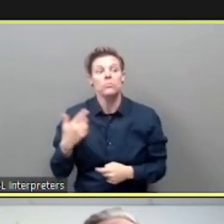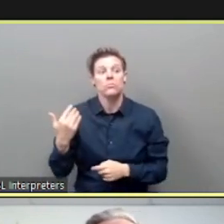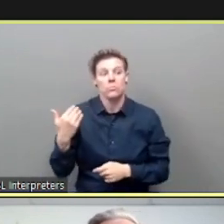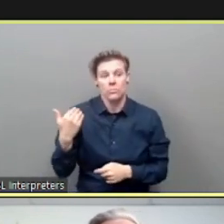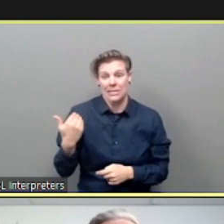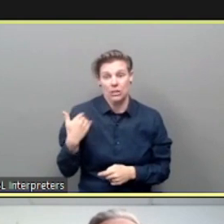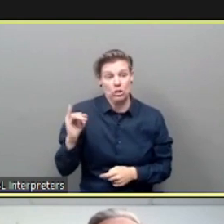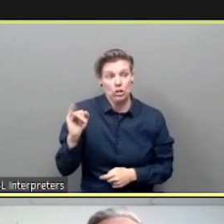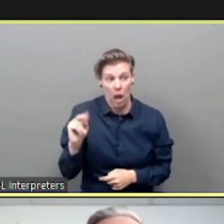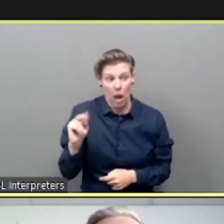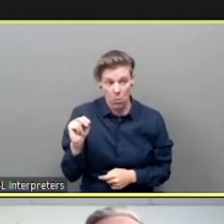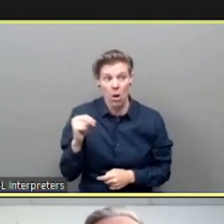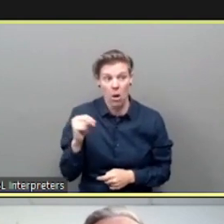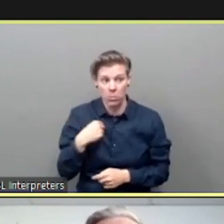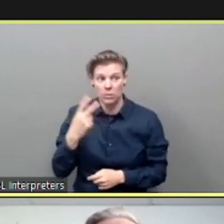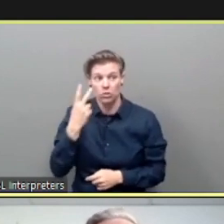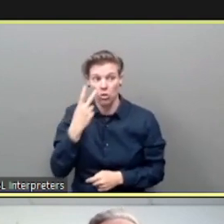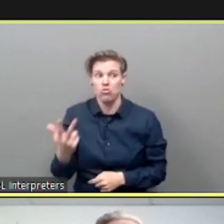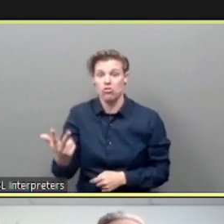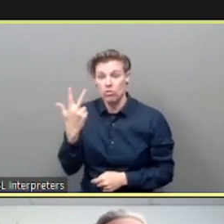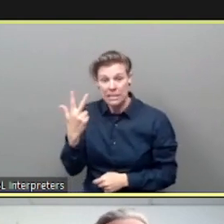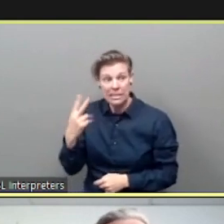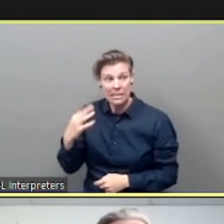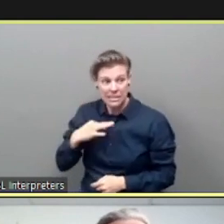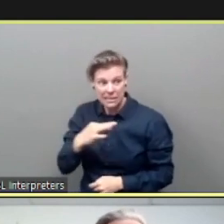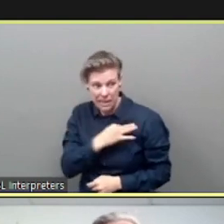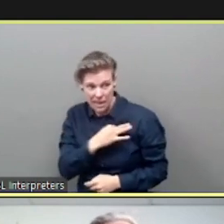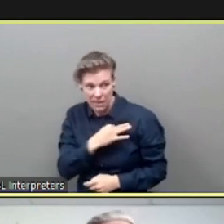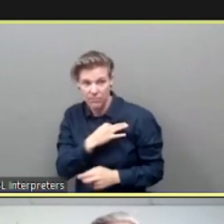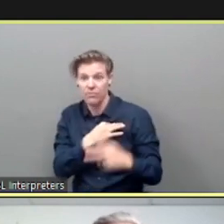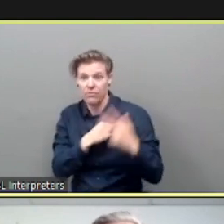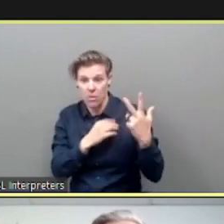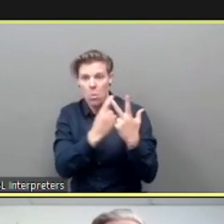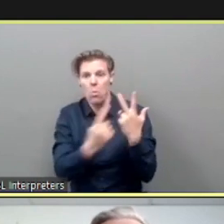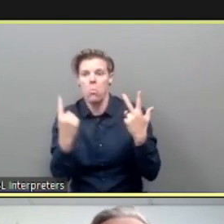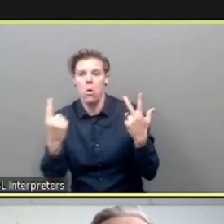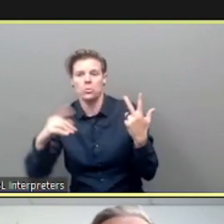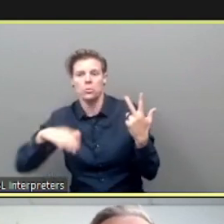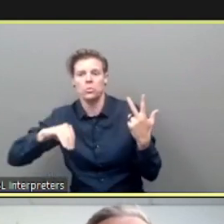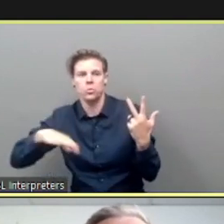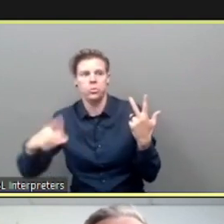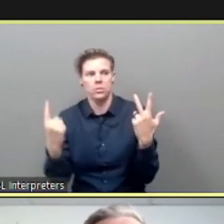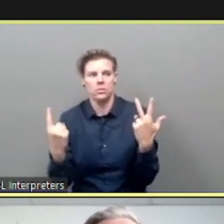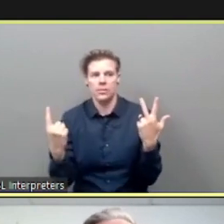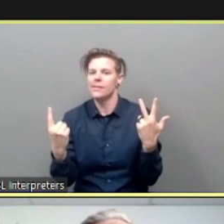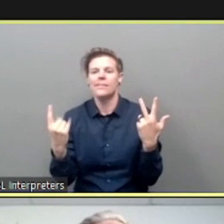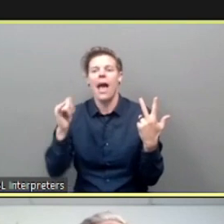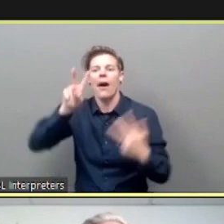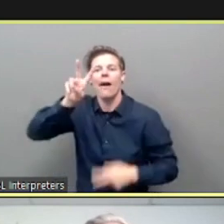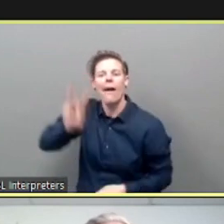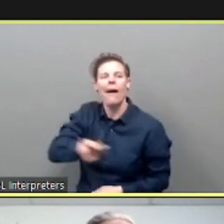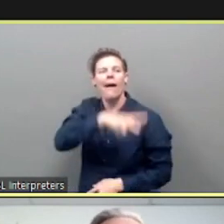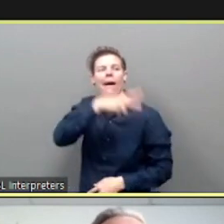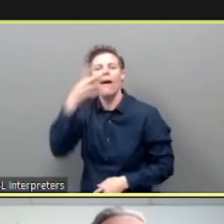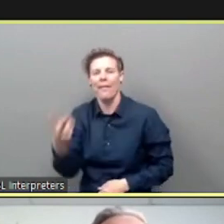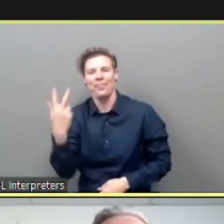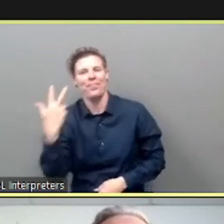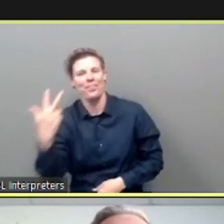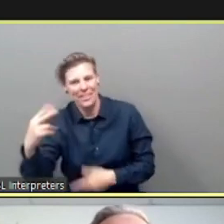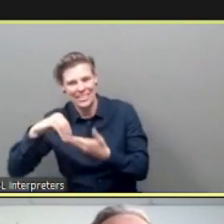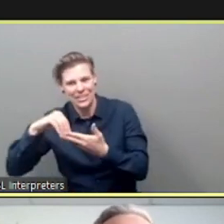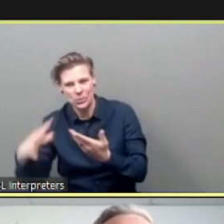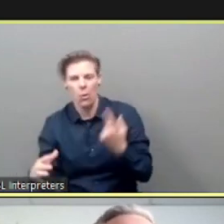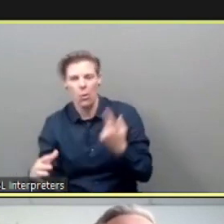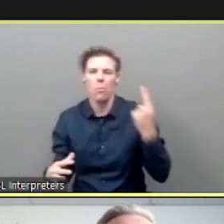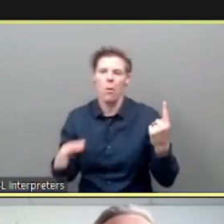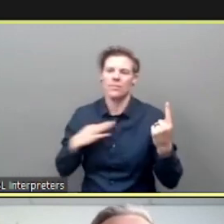staff cases for every single student case. Now it's flipped. We're seeing 3 student cases for every staff case. And we think that's mainly due